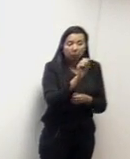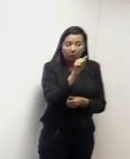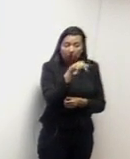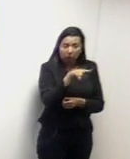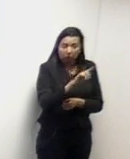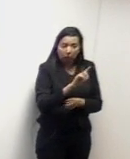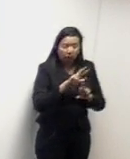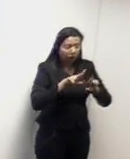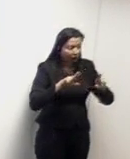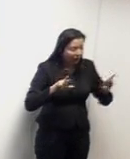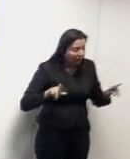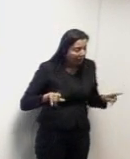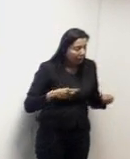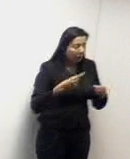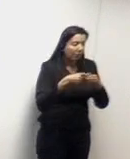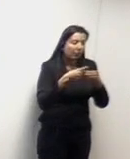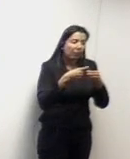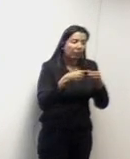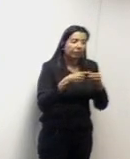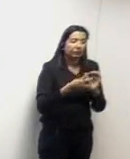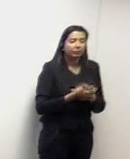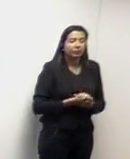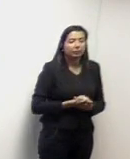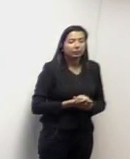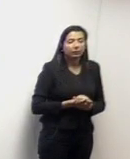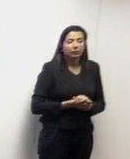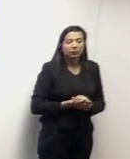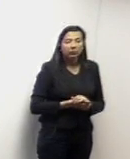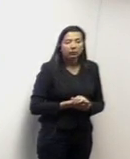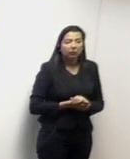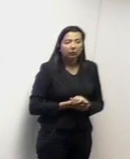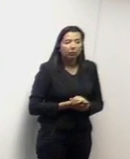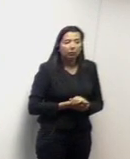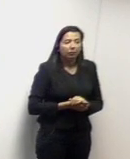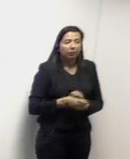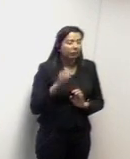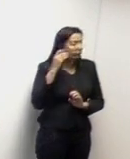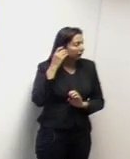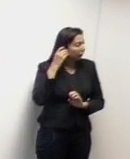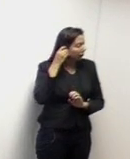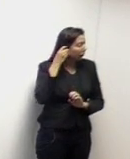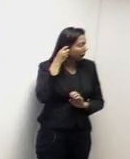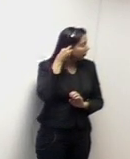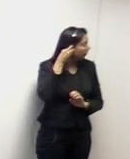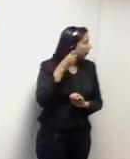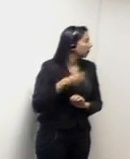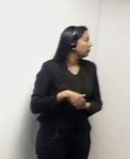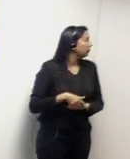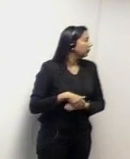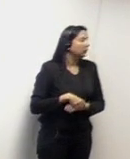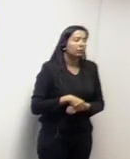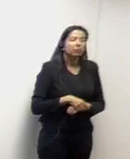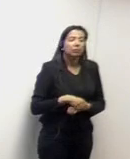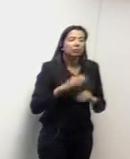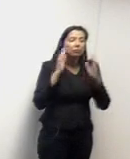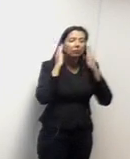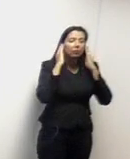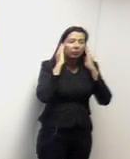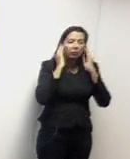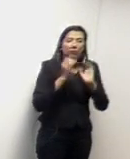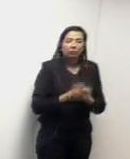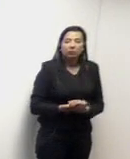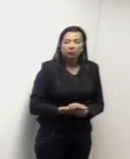It's about urban decay and how do you recharge the cities, and he's connected the interrelationships